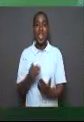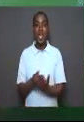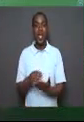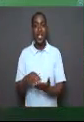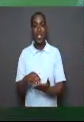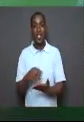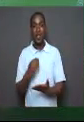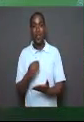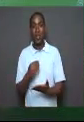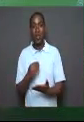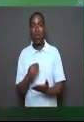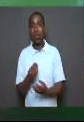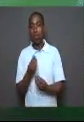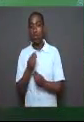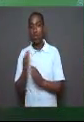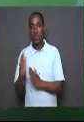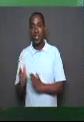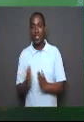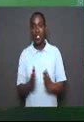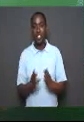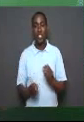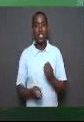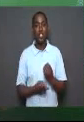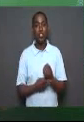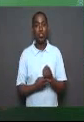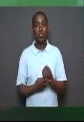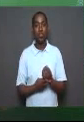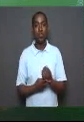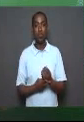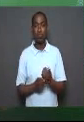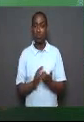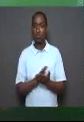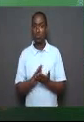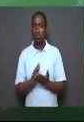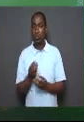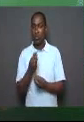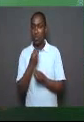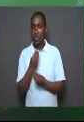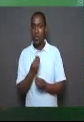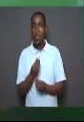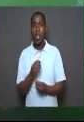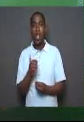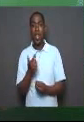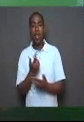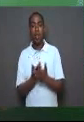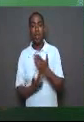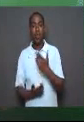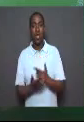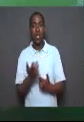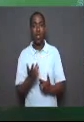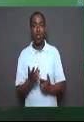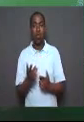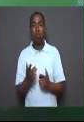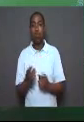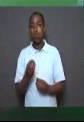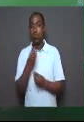to prepare and store fresh food, and we discussed the ways of